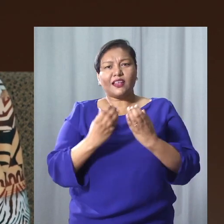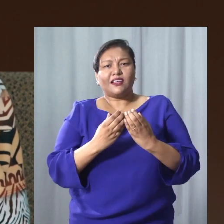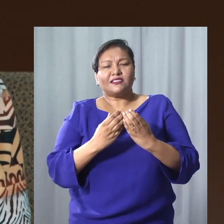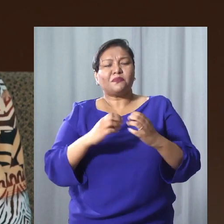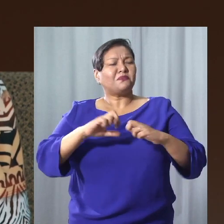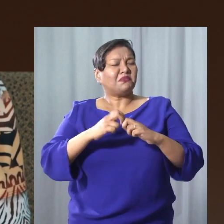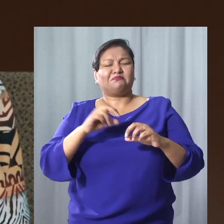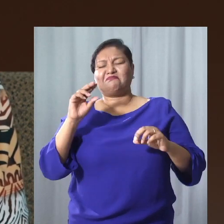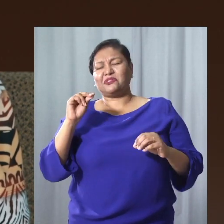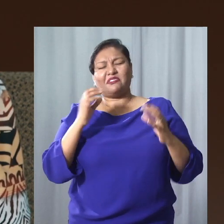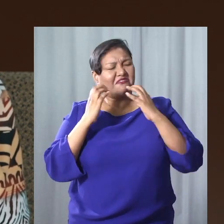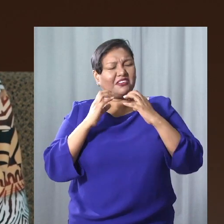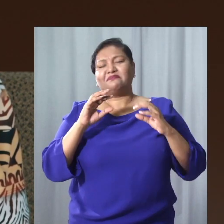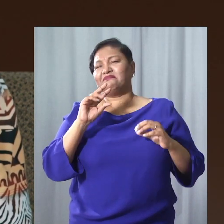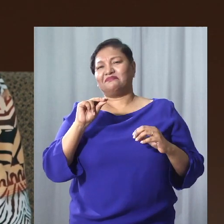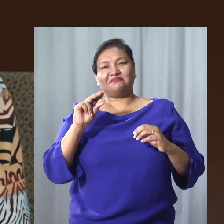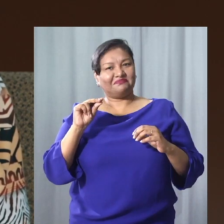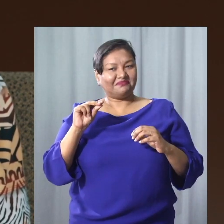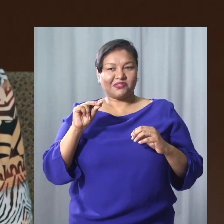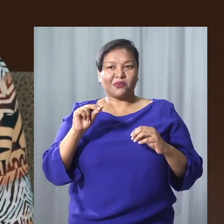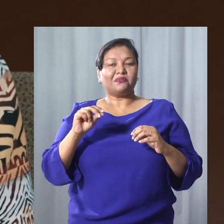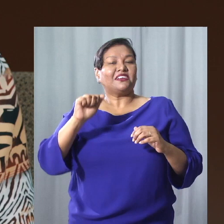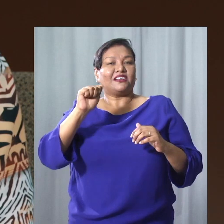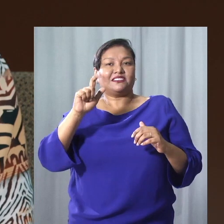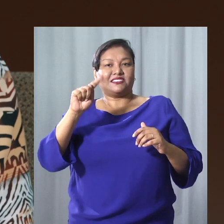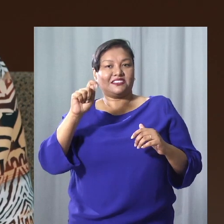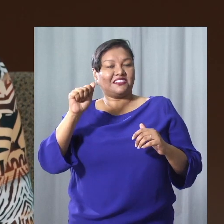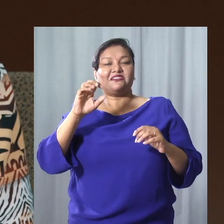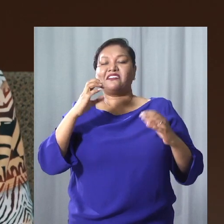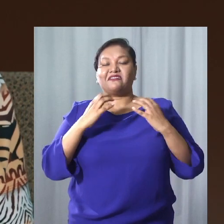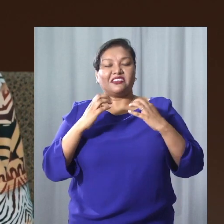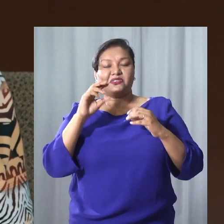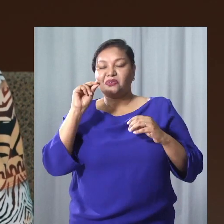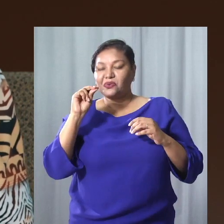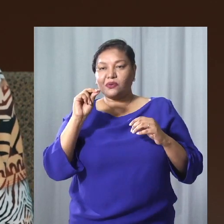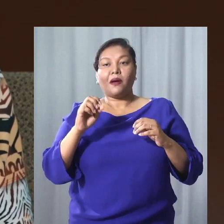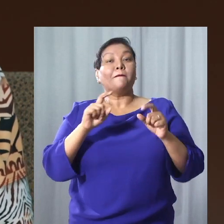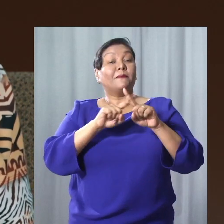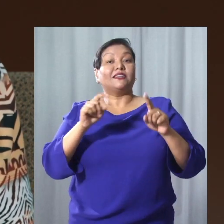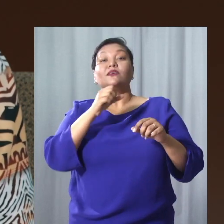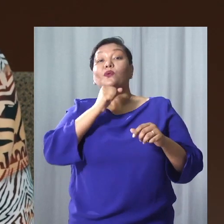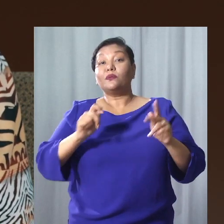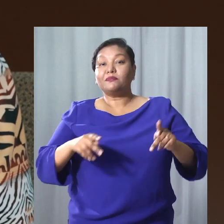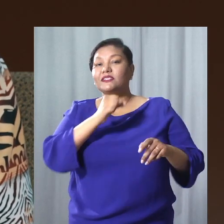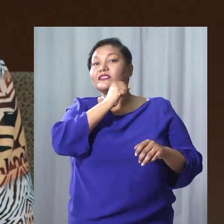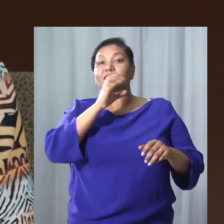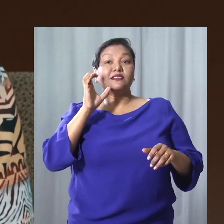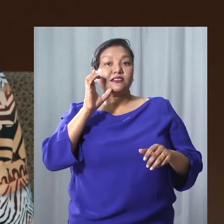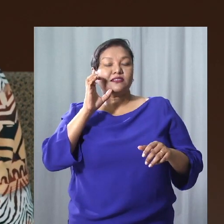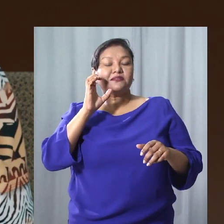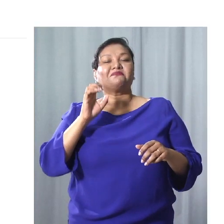were not afraid of ALTA. It's persons who were senior ones. And being a